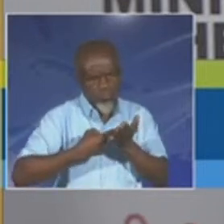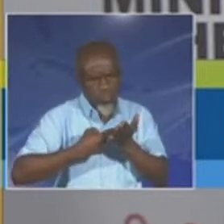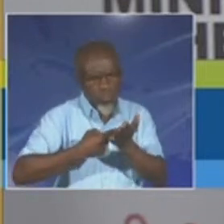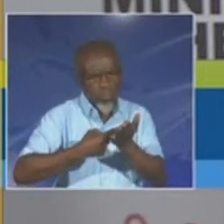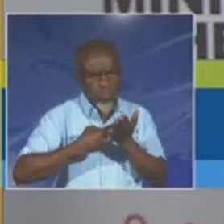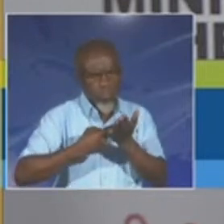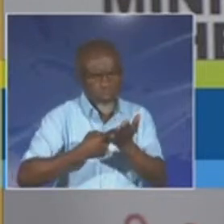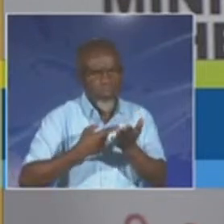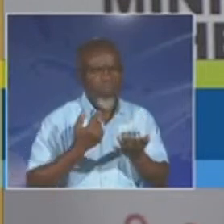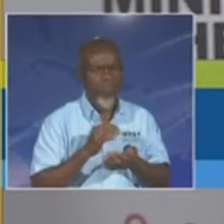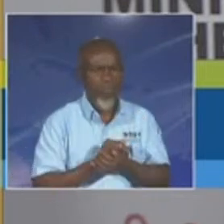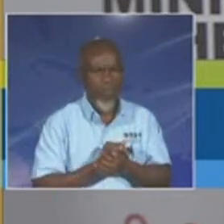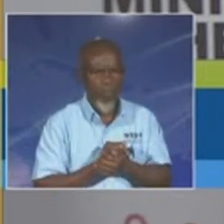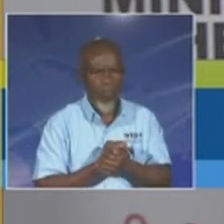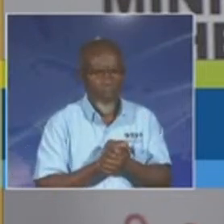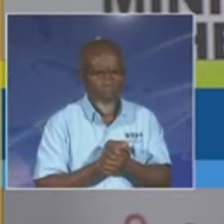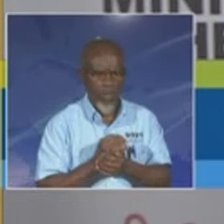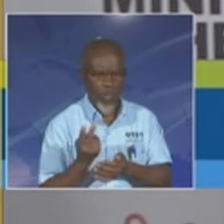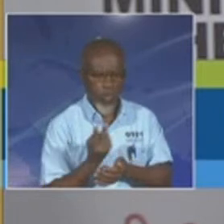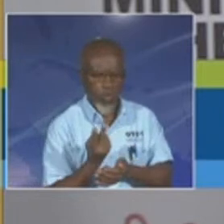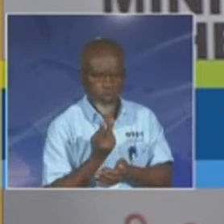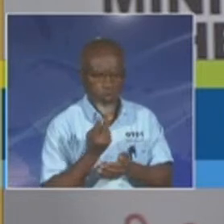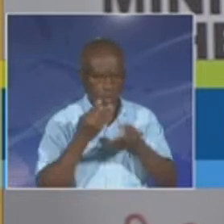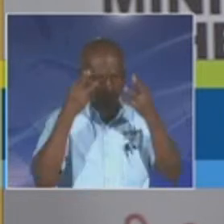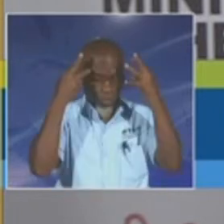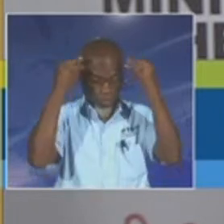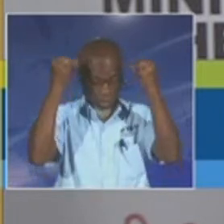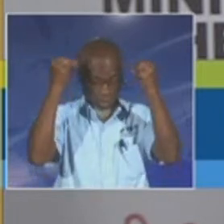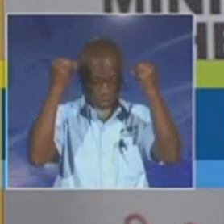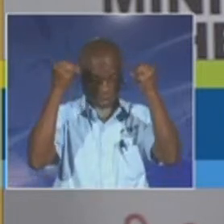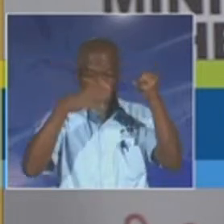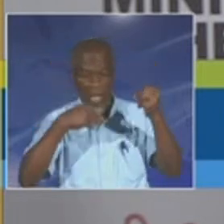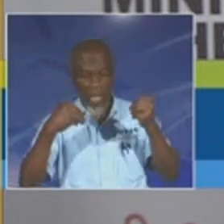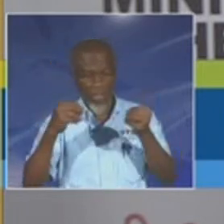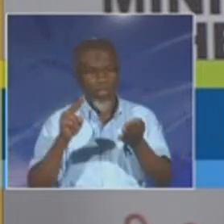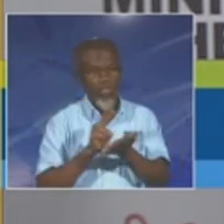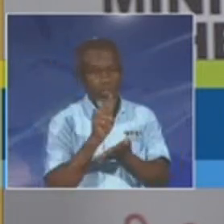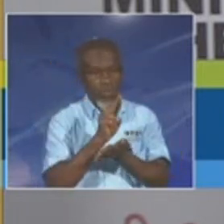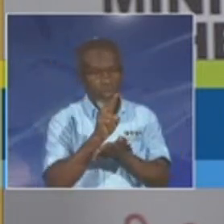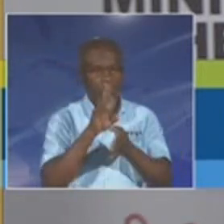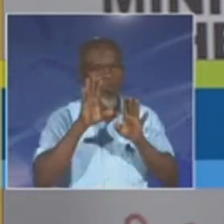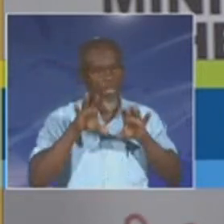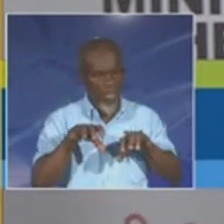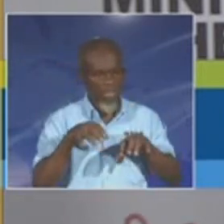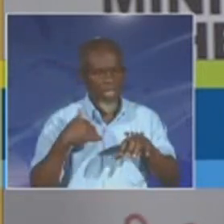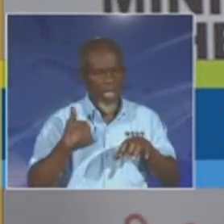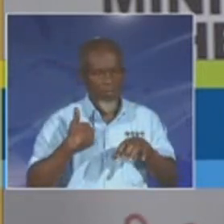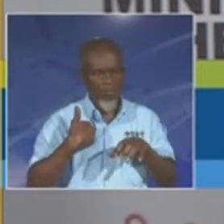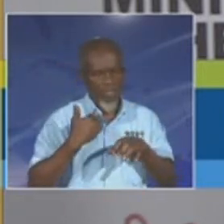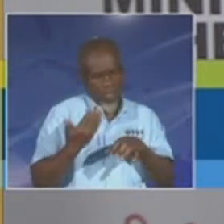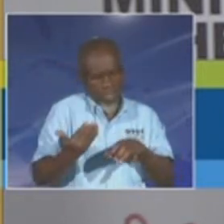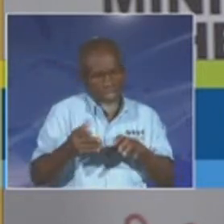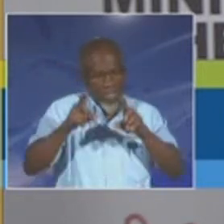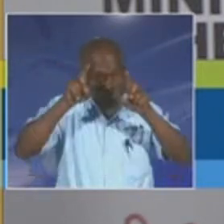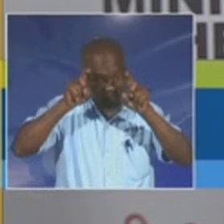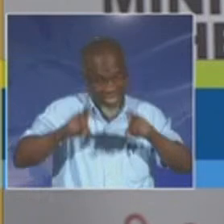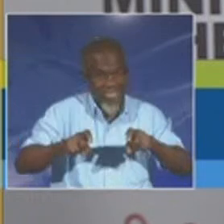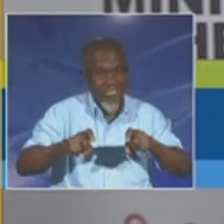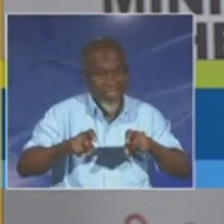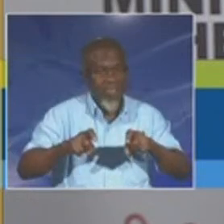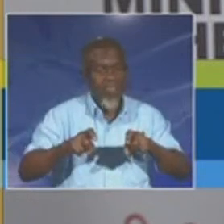doing a costing, which is being presented by UE to the ministry so that we can get the necessary consumables to go forward. So we are moving forward